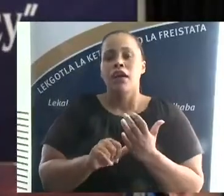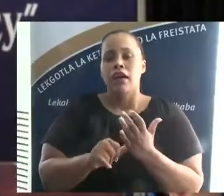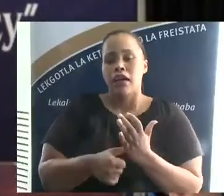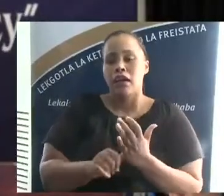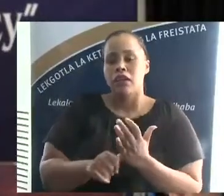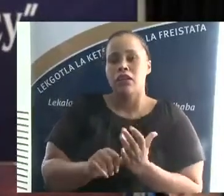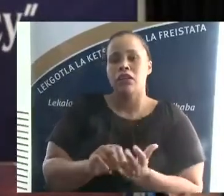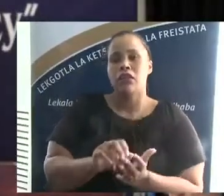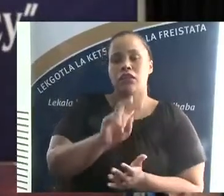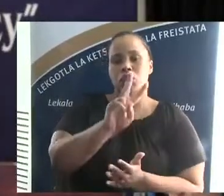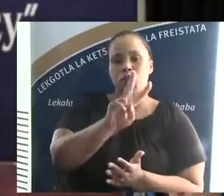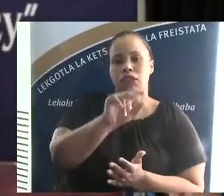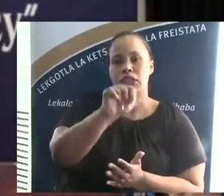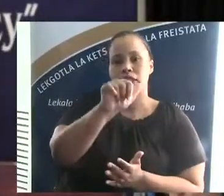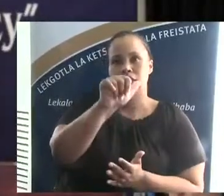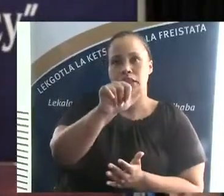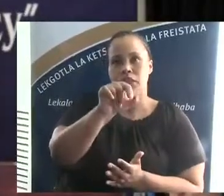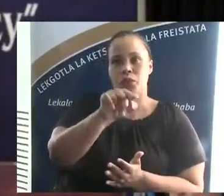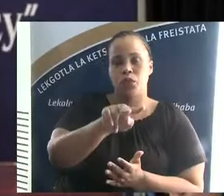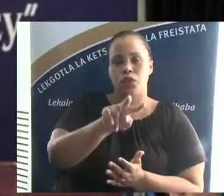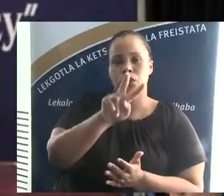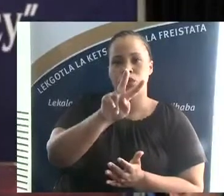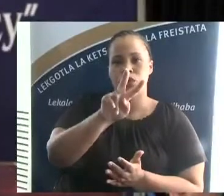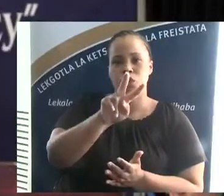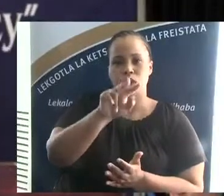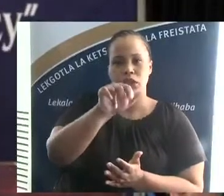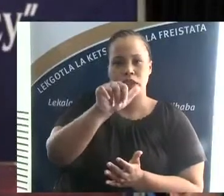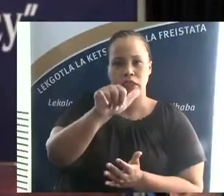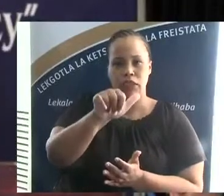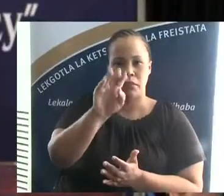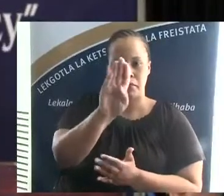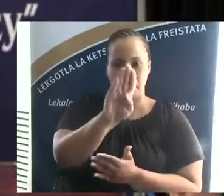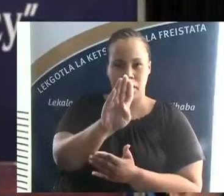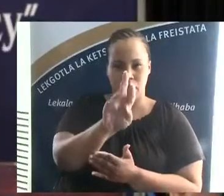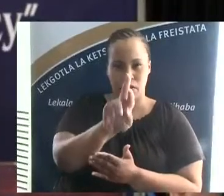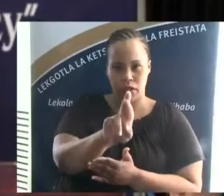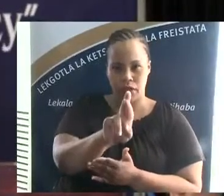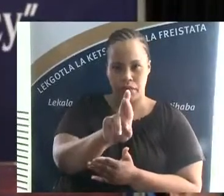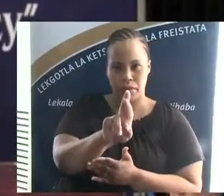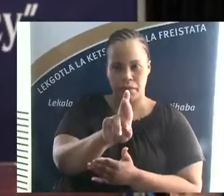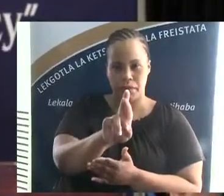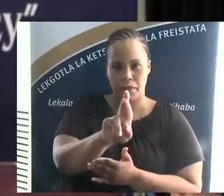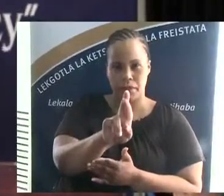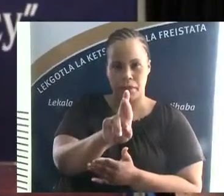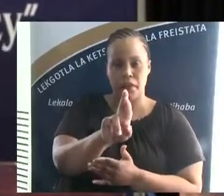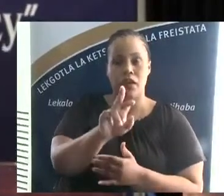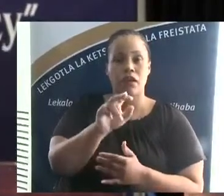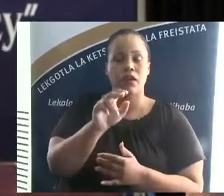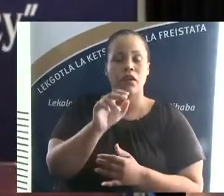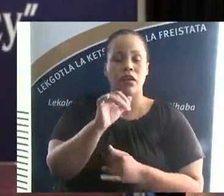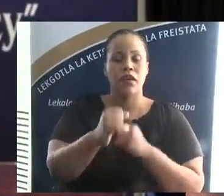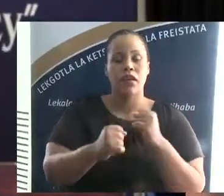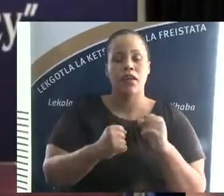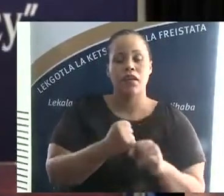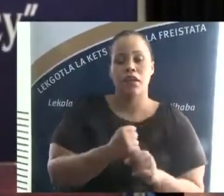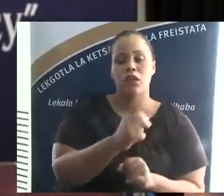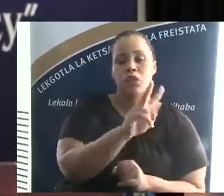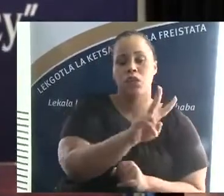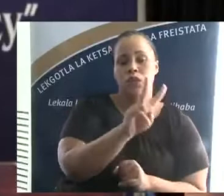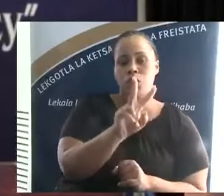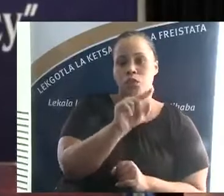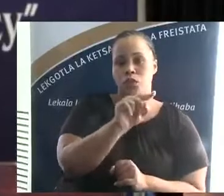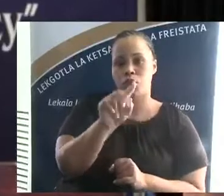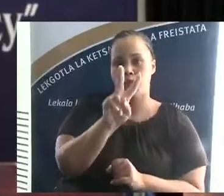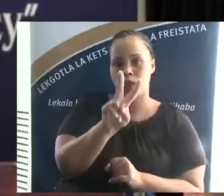of 26.267 billion over the medium term expenditure framework period. In 22-23,